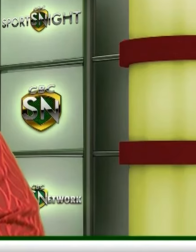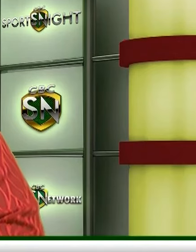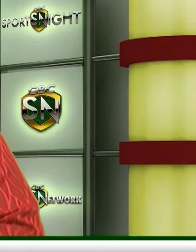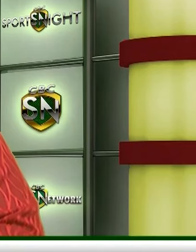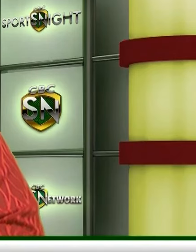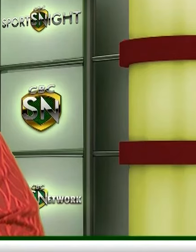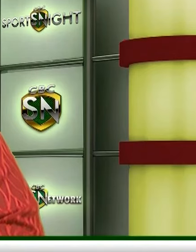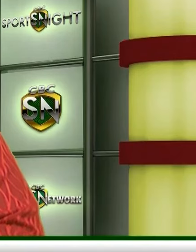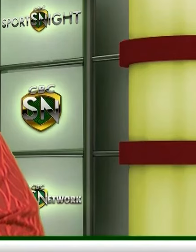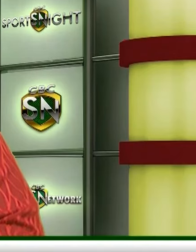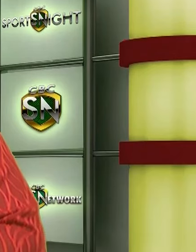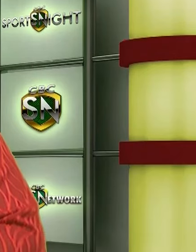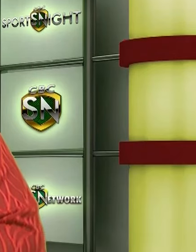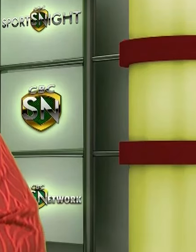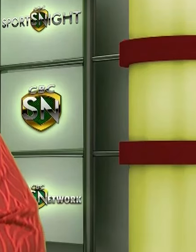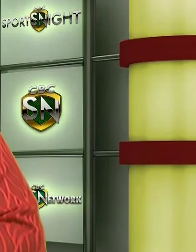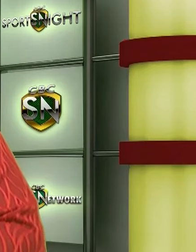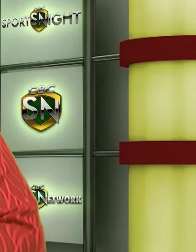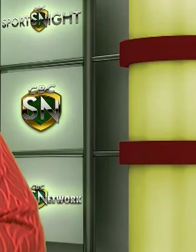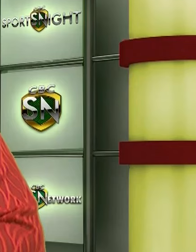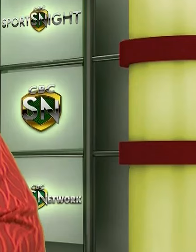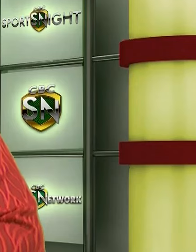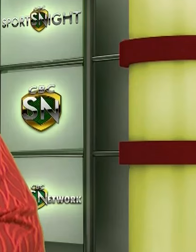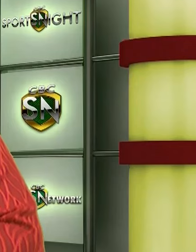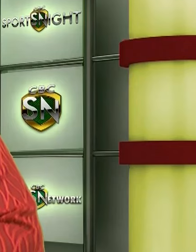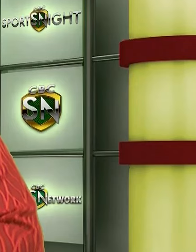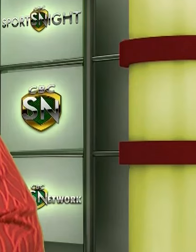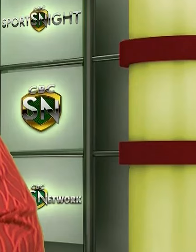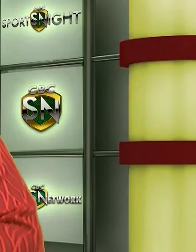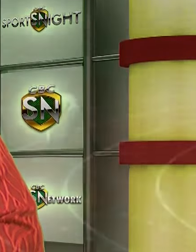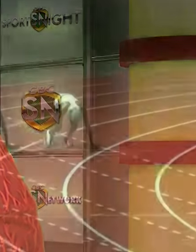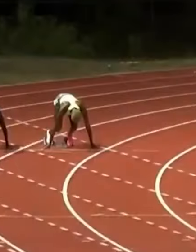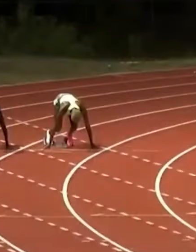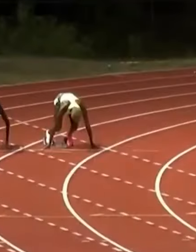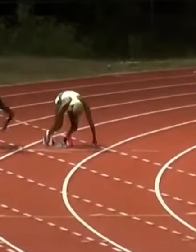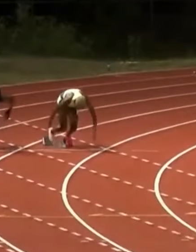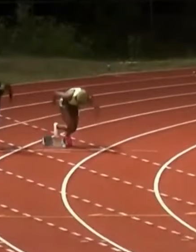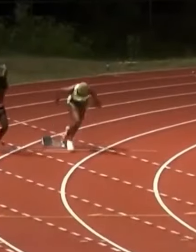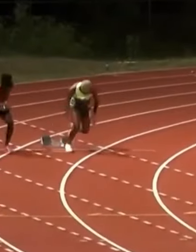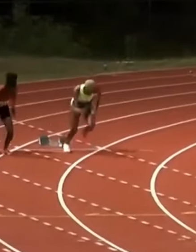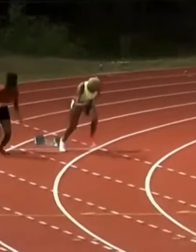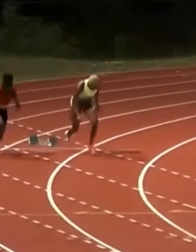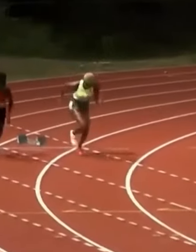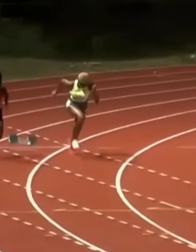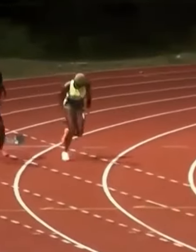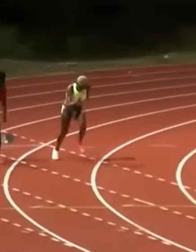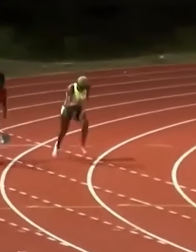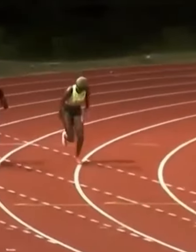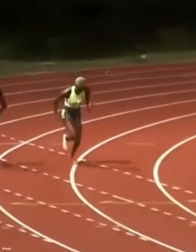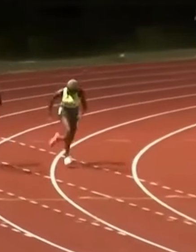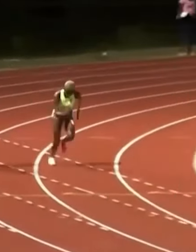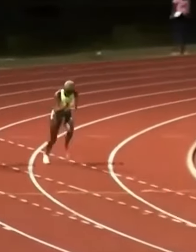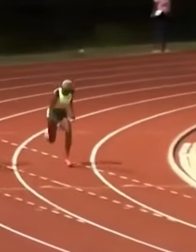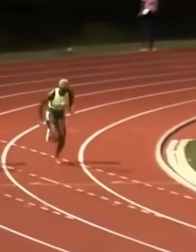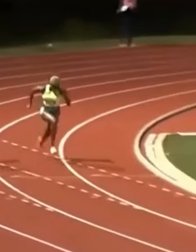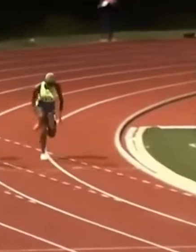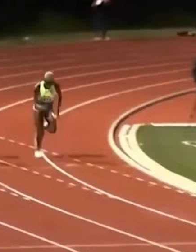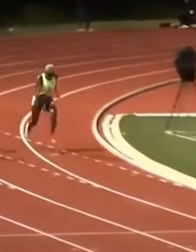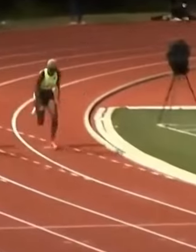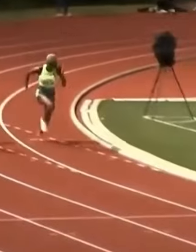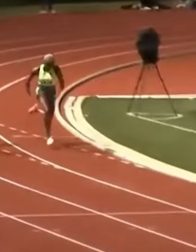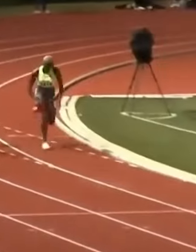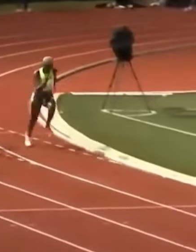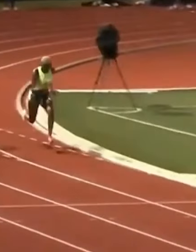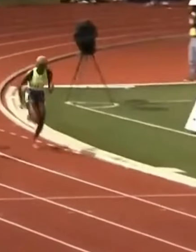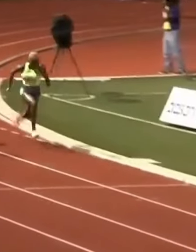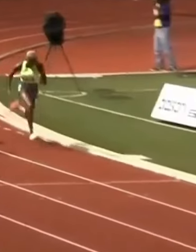set to compete at her second Olympiad. Well-placed sources tell CBC Sports the 26-year-old sprinter is expected to be named as part of the